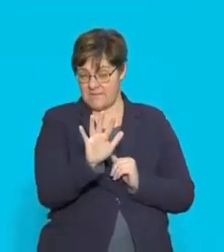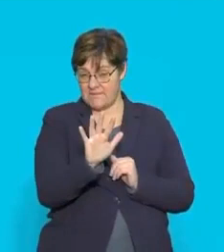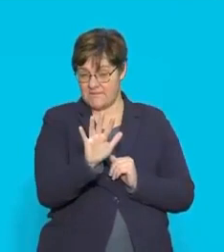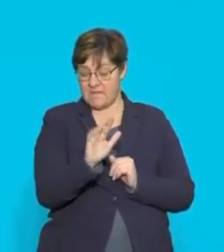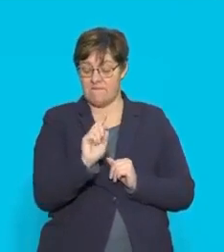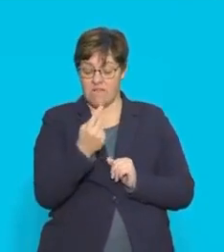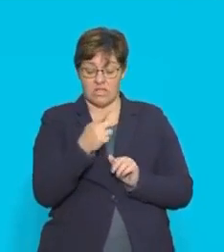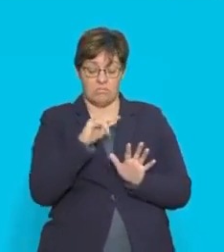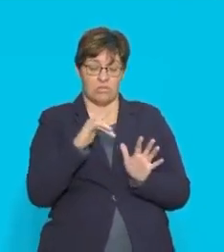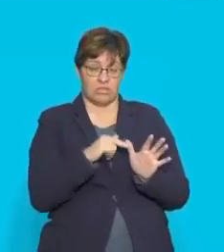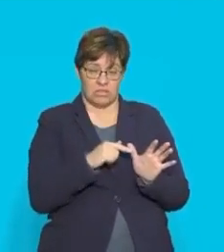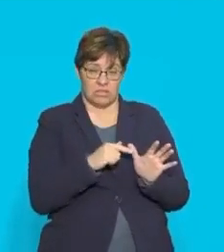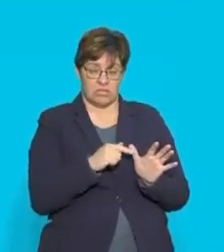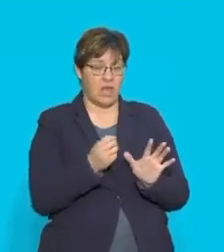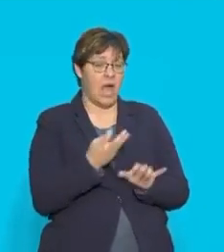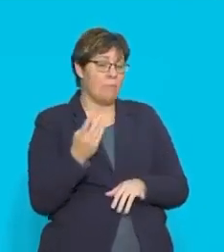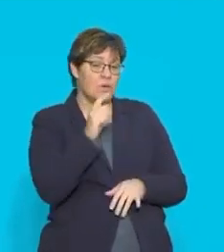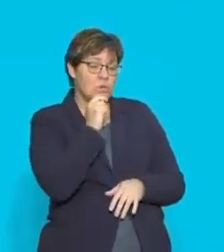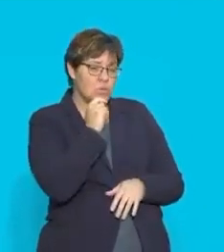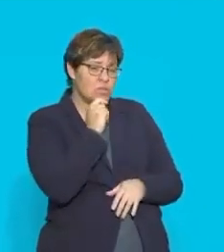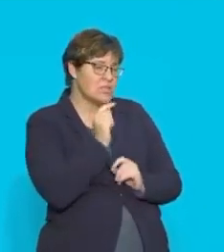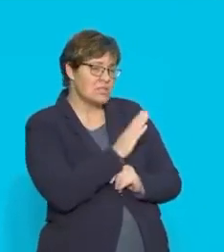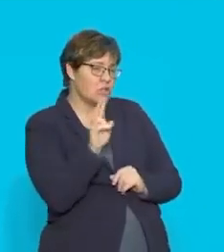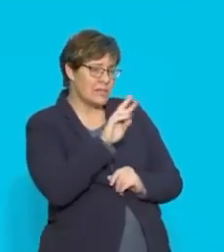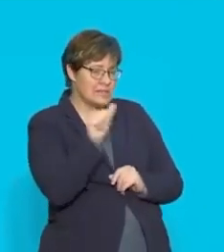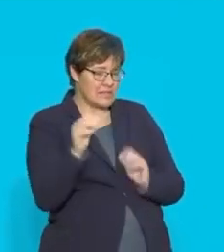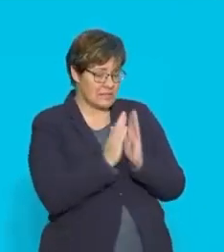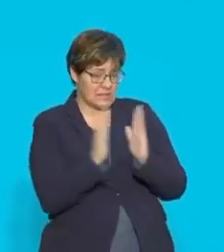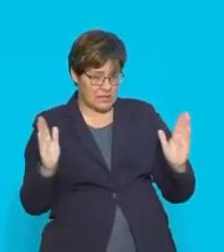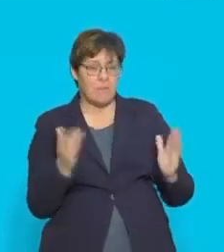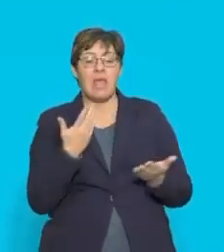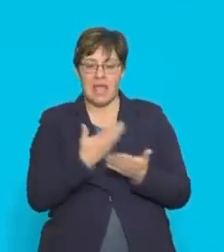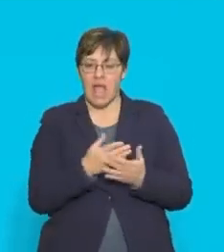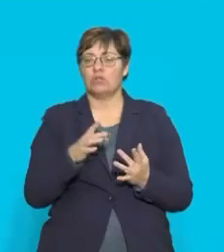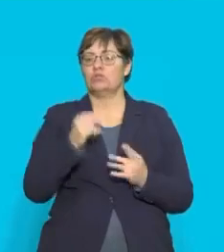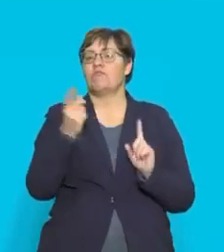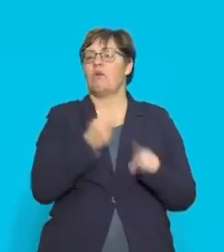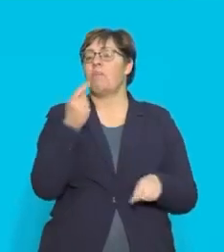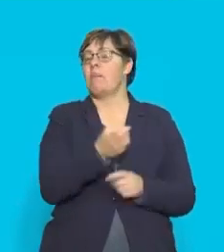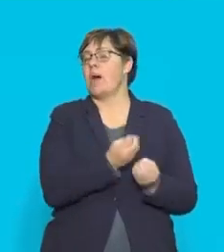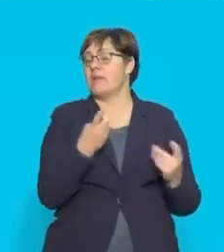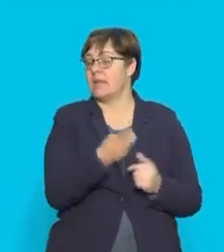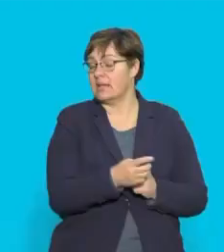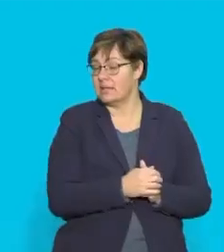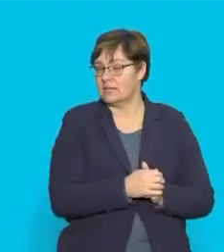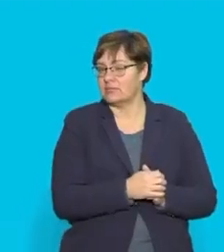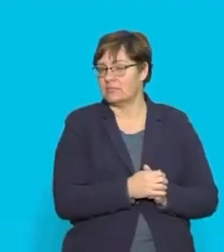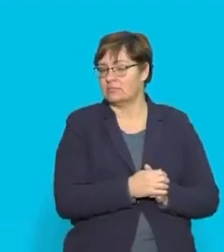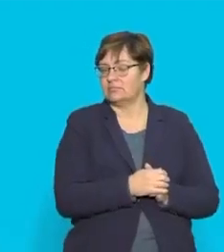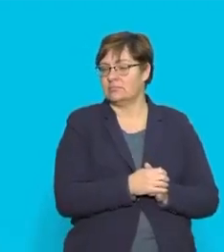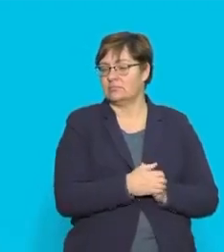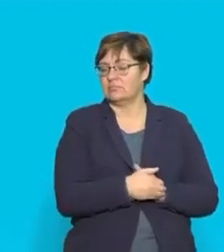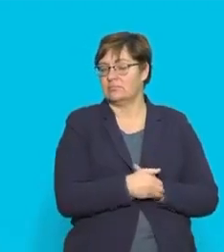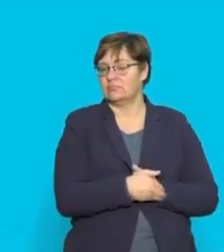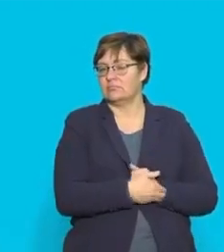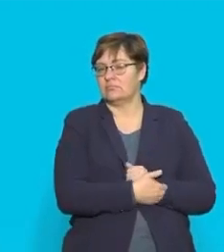first position, how many letters can we choose? How many letters do we have? We have 26. Okay? So, but do we